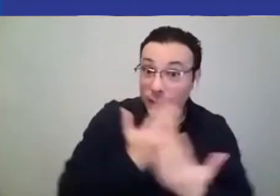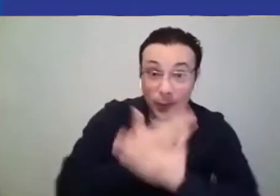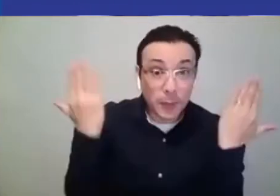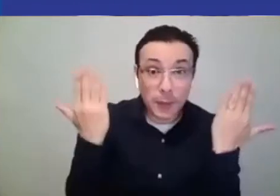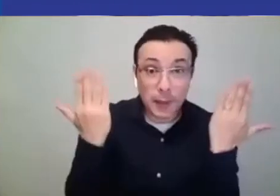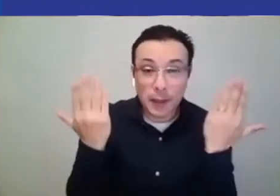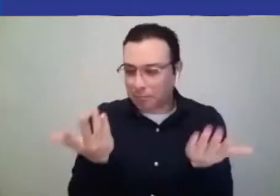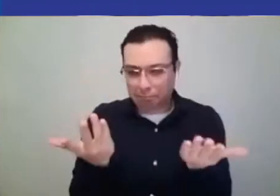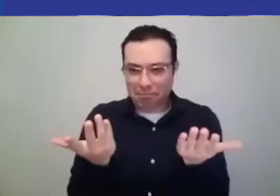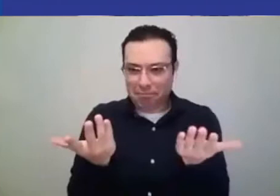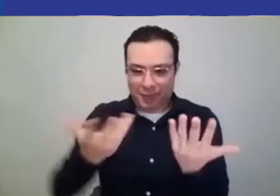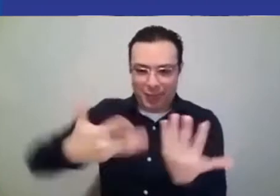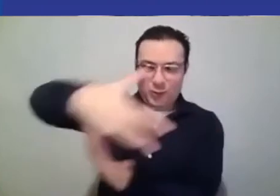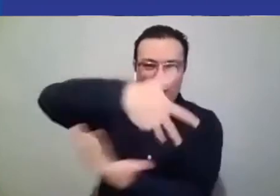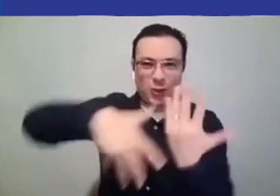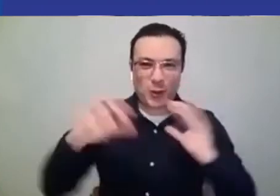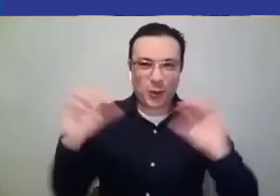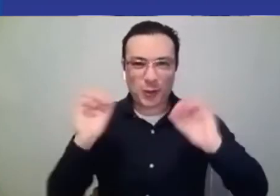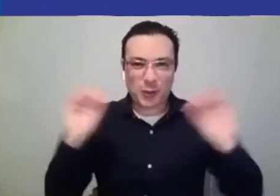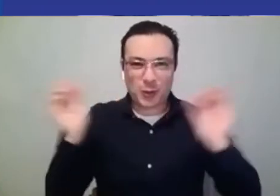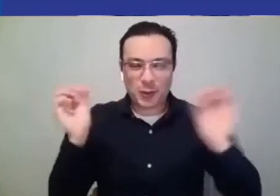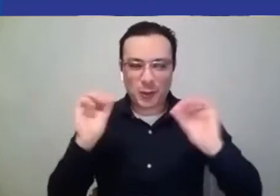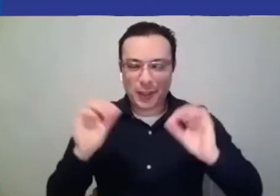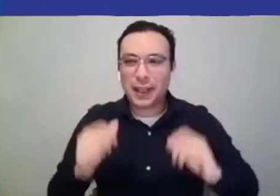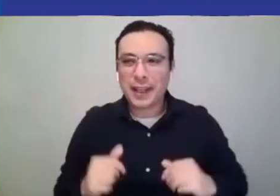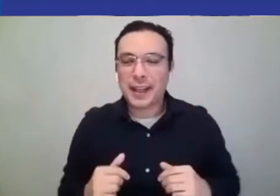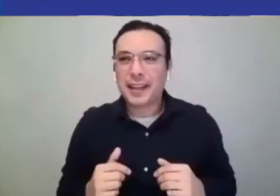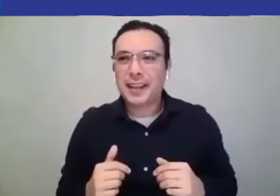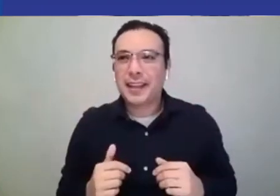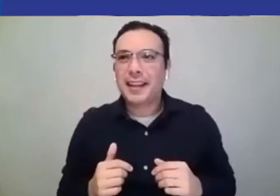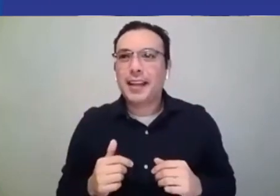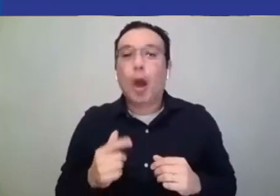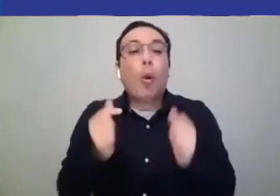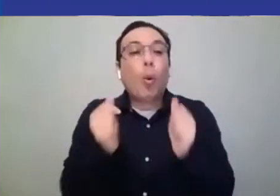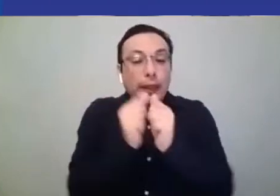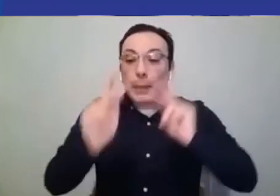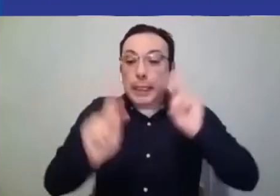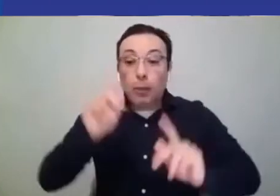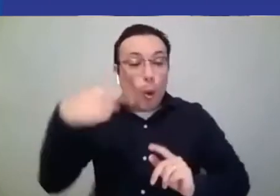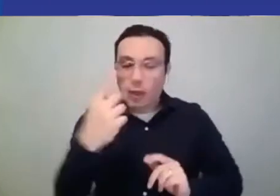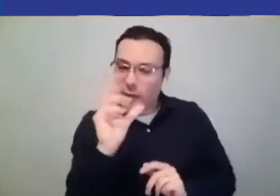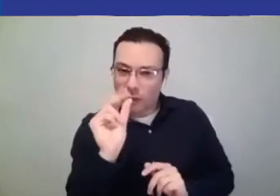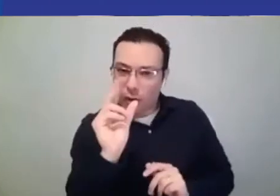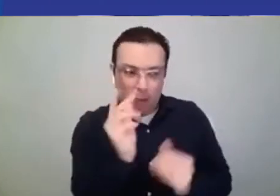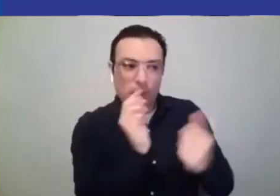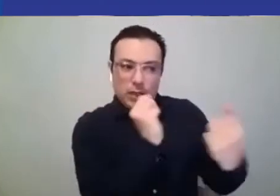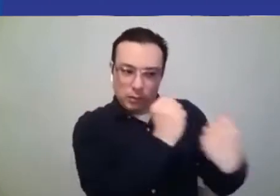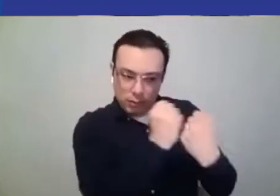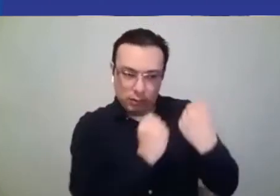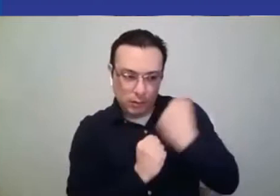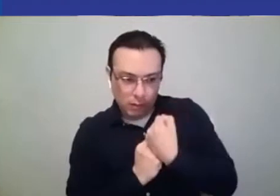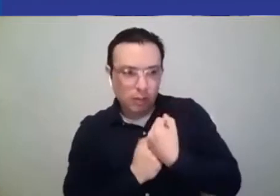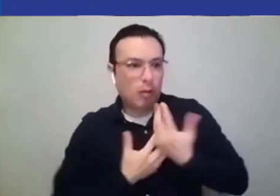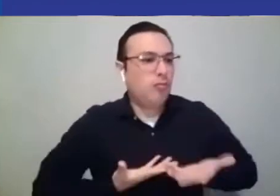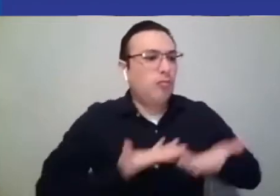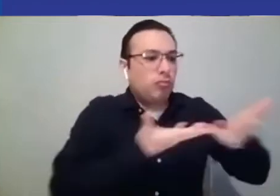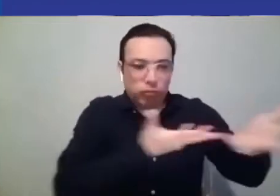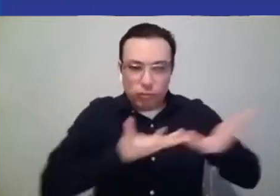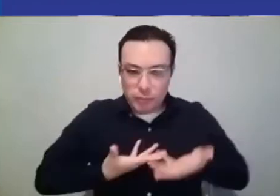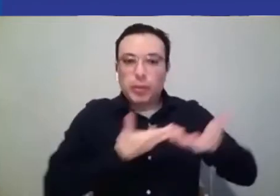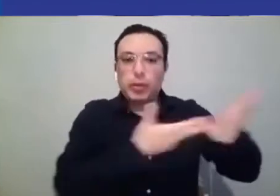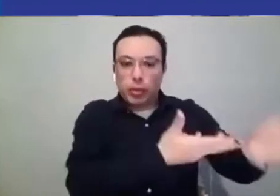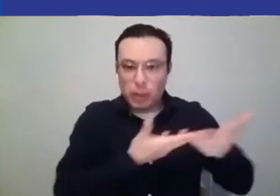matrix happening, then it's not social. So for me, social dancing largely in so many